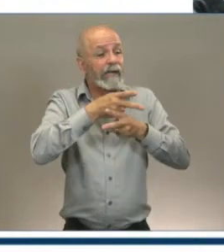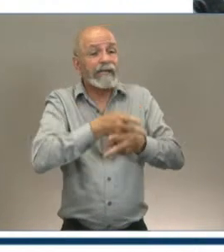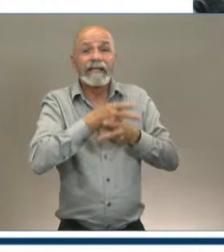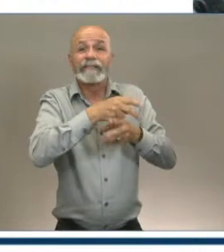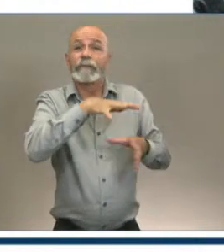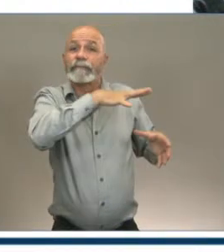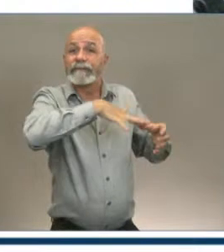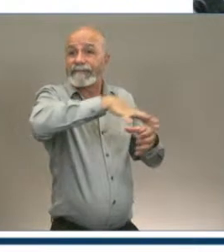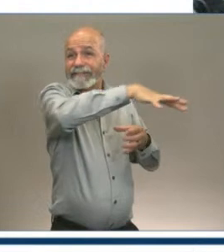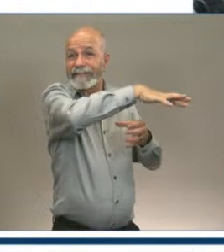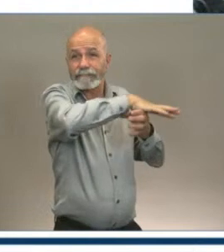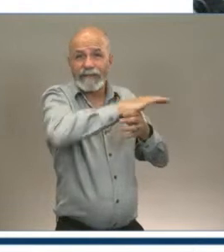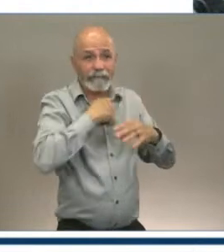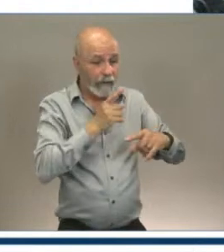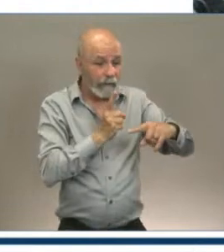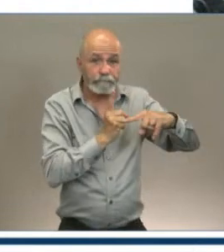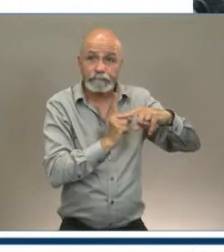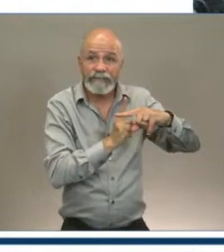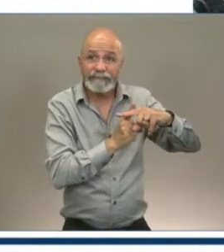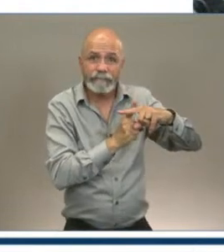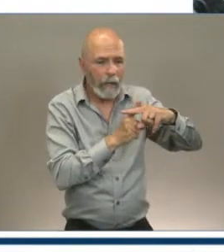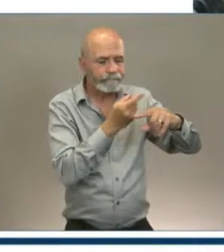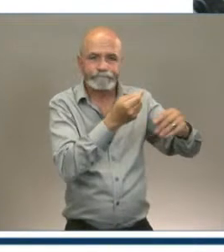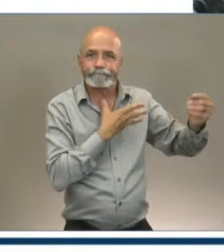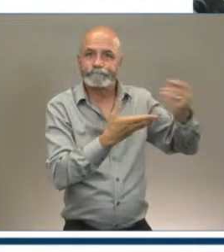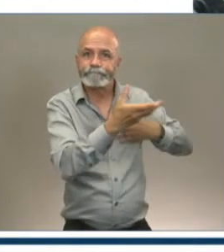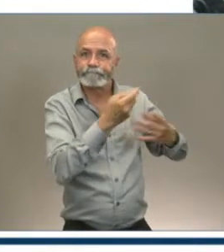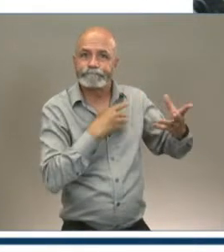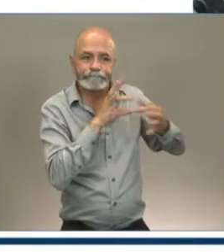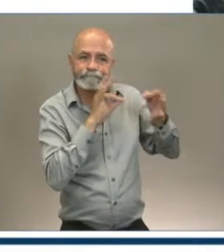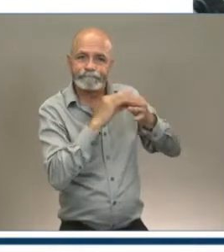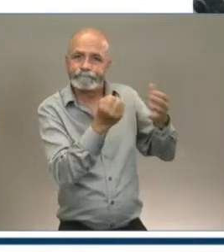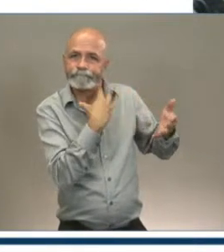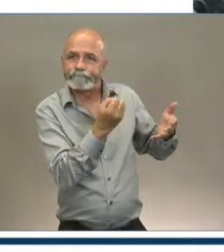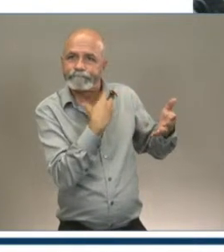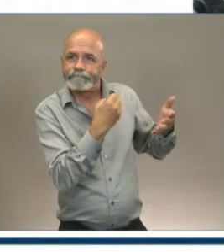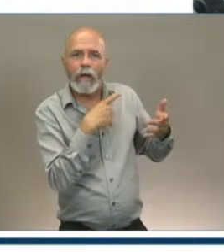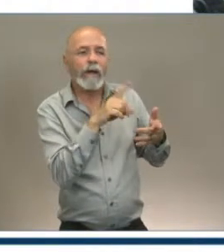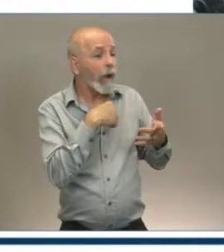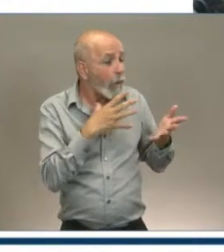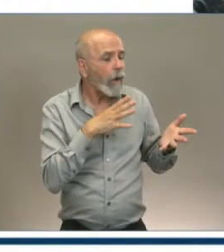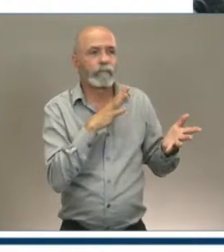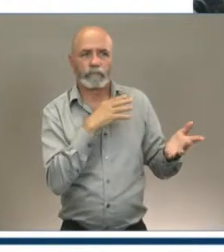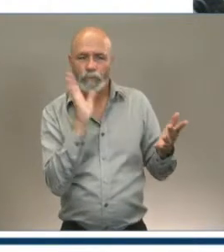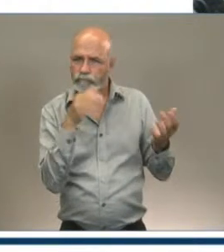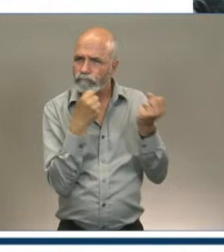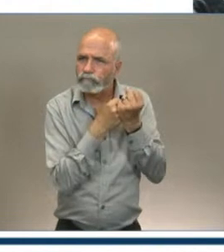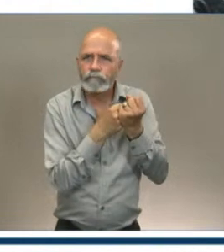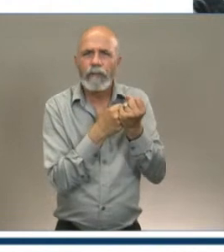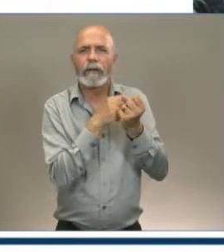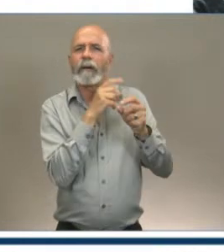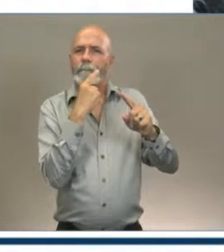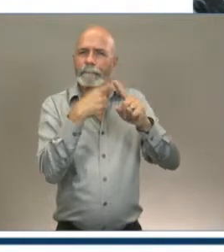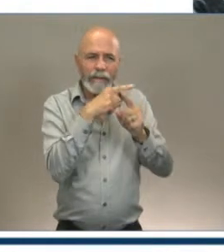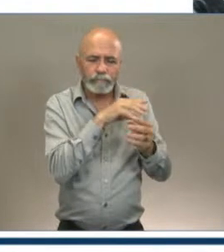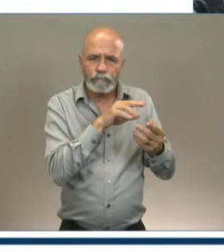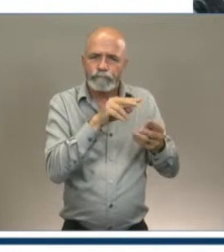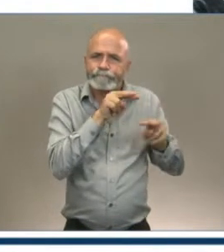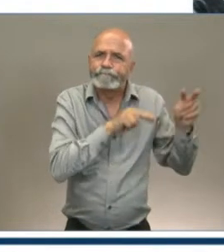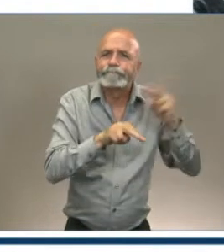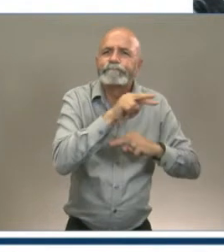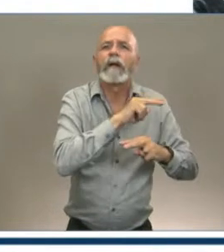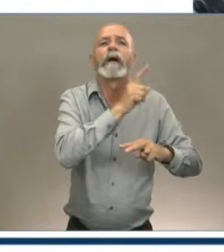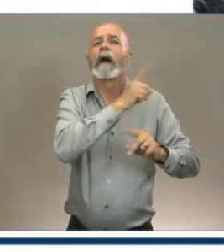positive test results to offer support and monitoring. This service is now partnered with EHS.